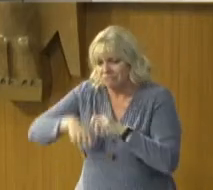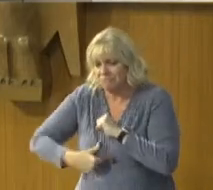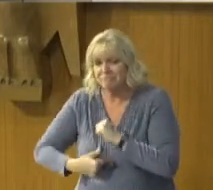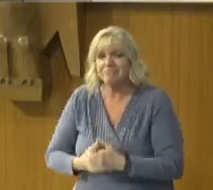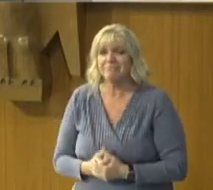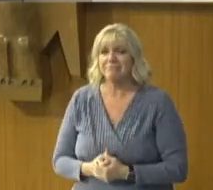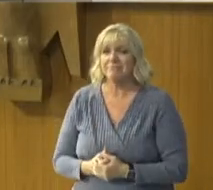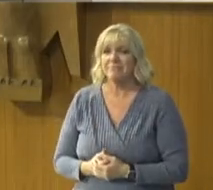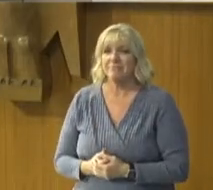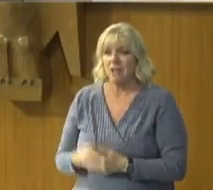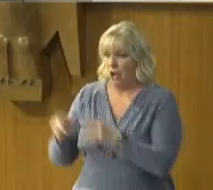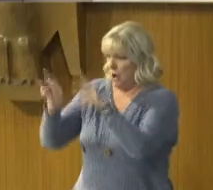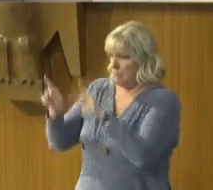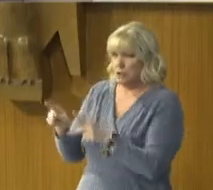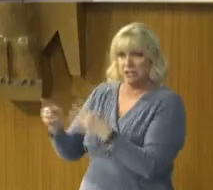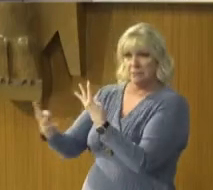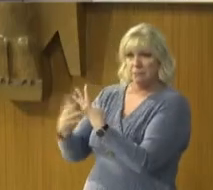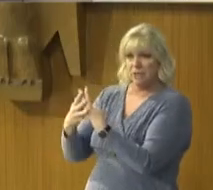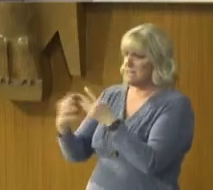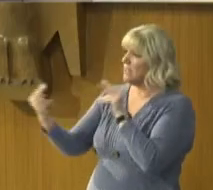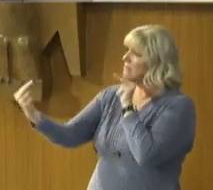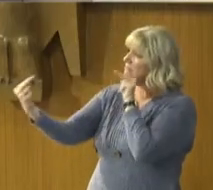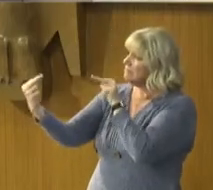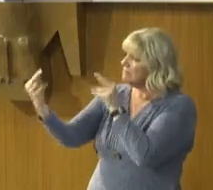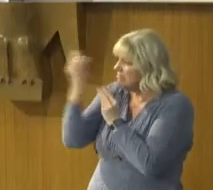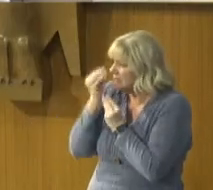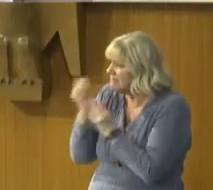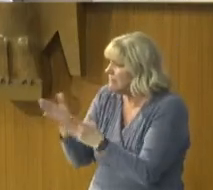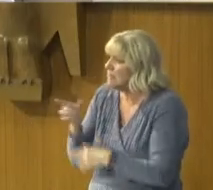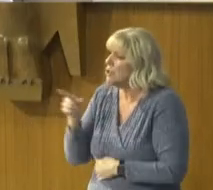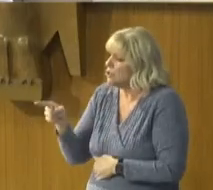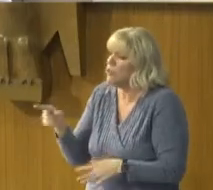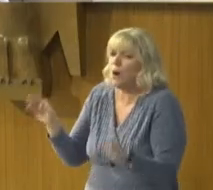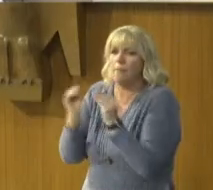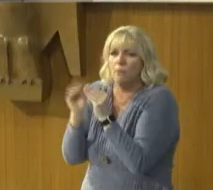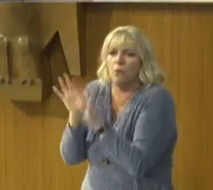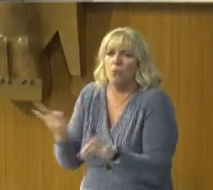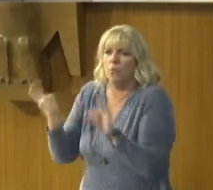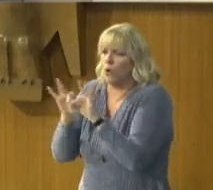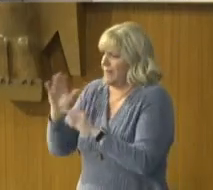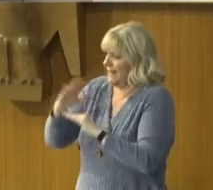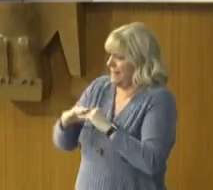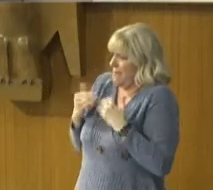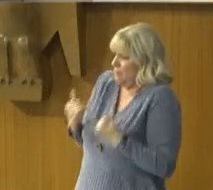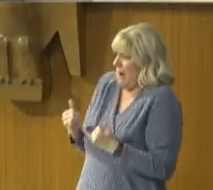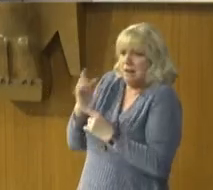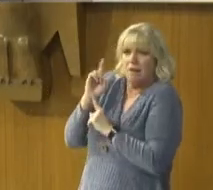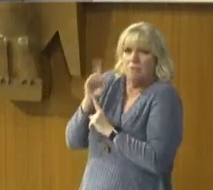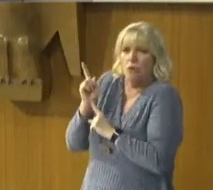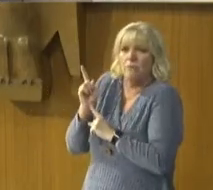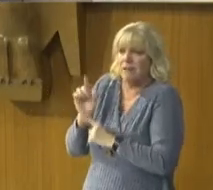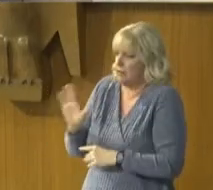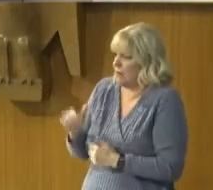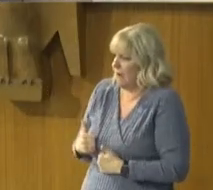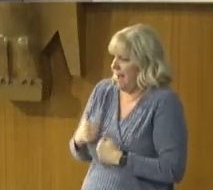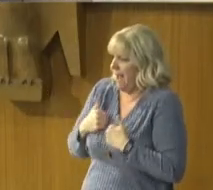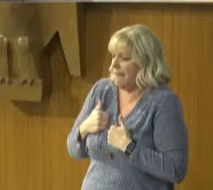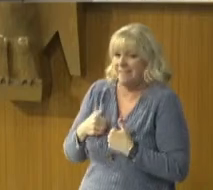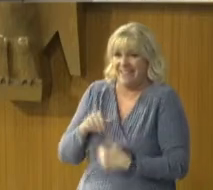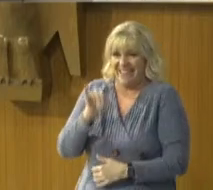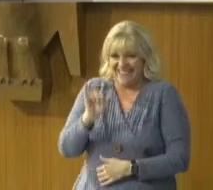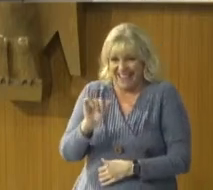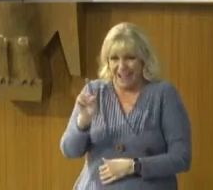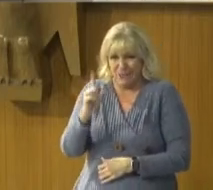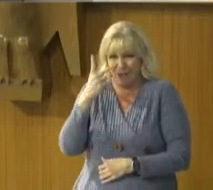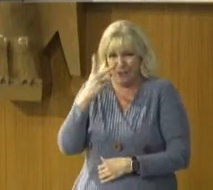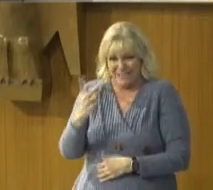is looked in the eye and told they are more than this moment in their lives. That is when we will find Jesus